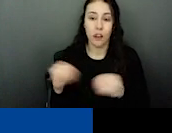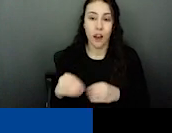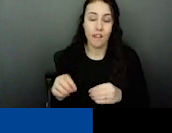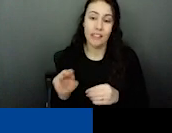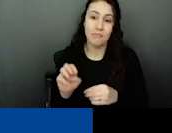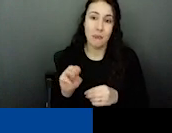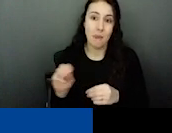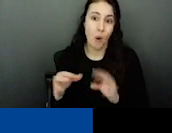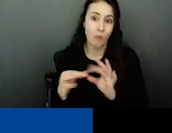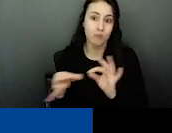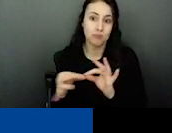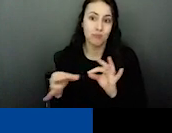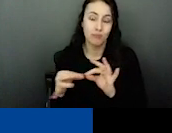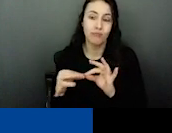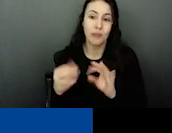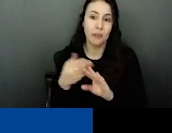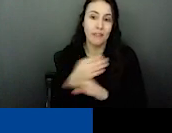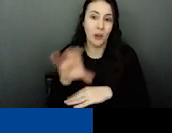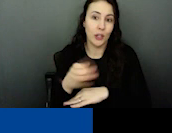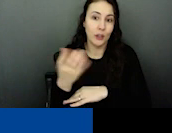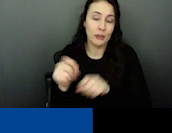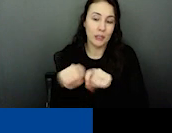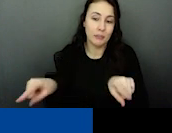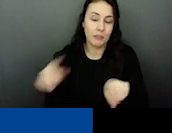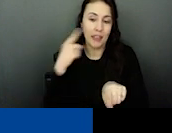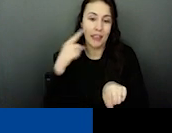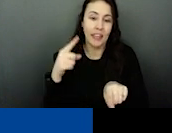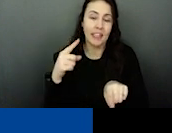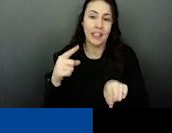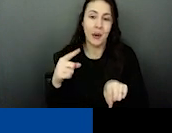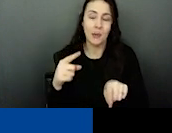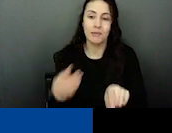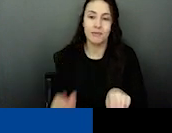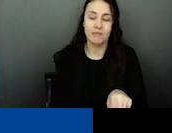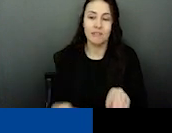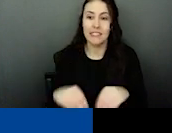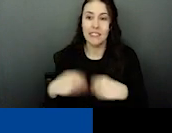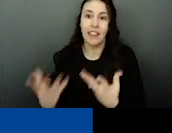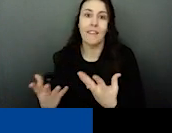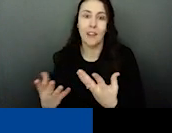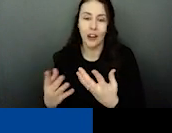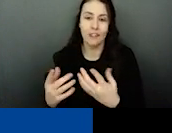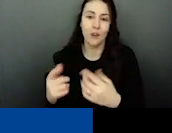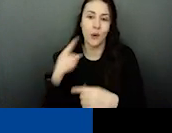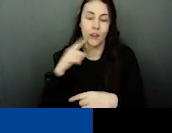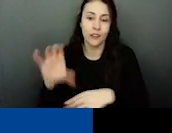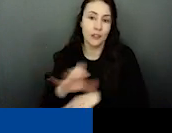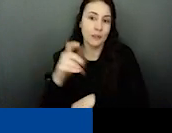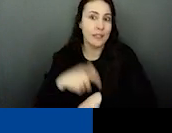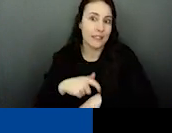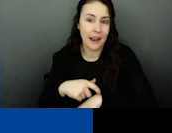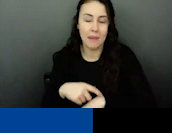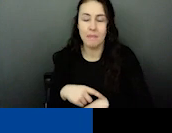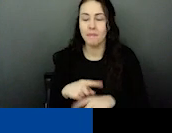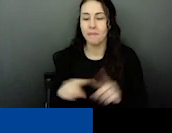stockings, I swear, or, you know, kind of dropped in so that we get it when we came back into email after the new year. But, you